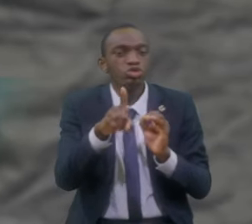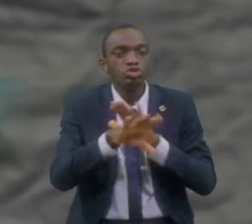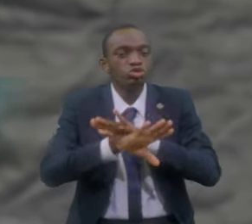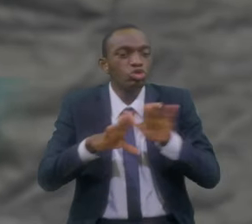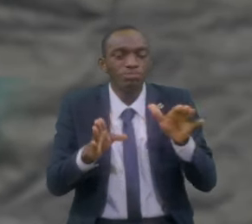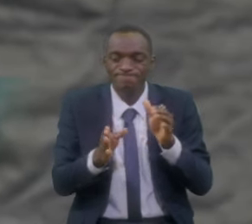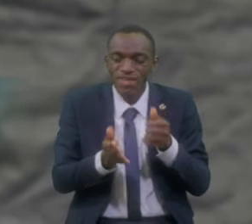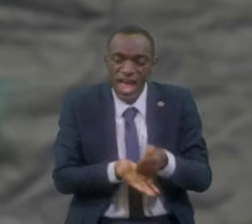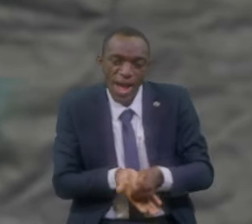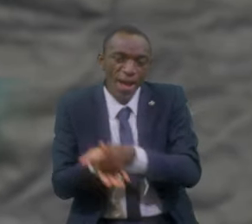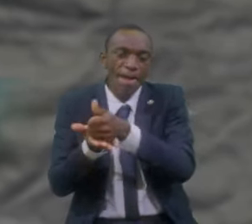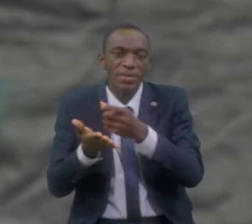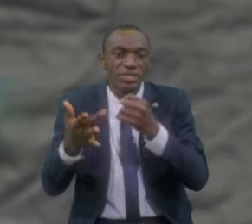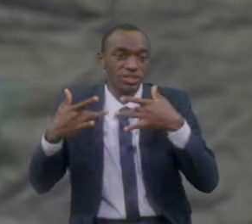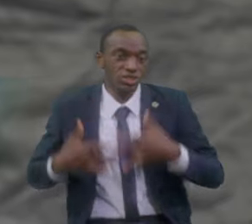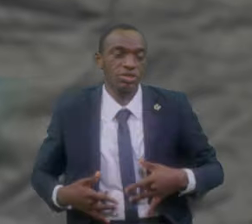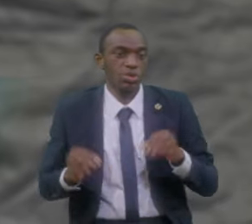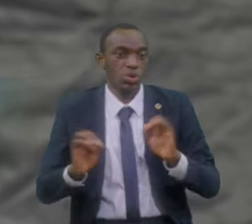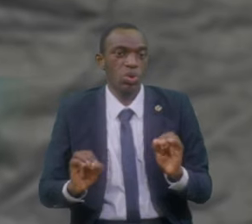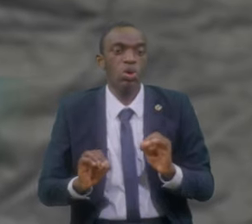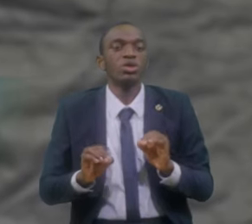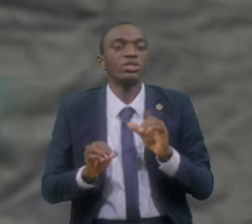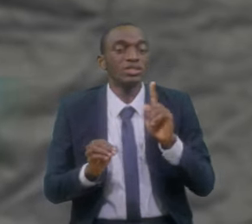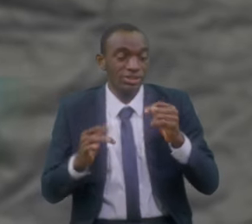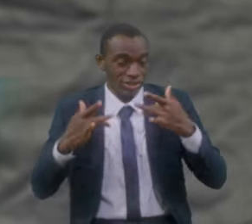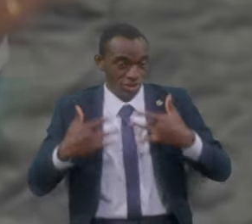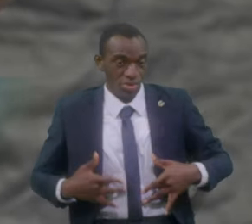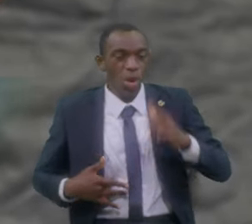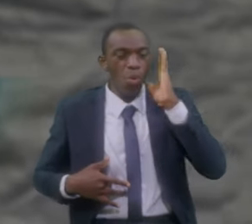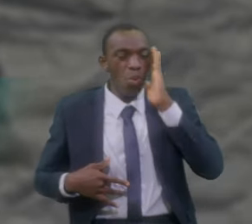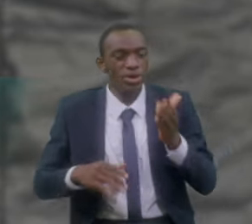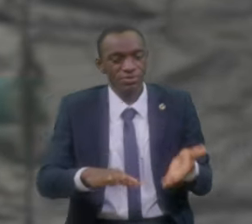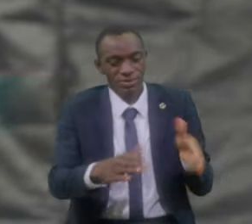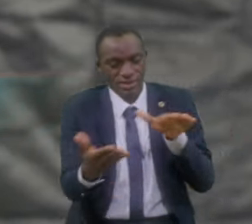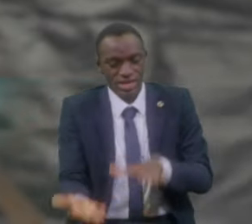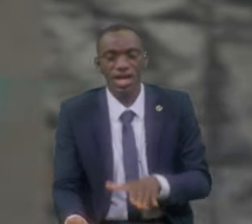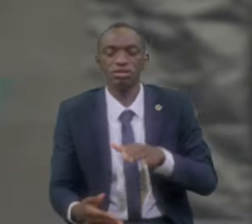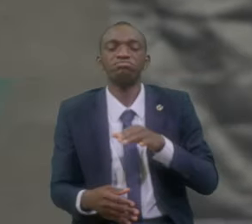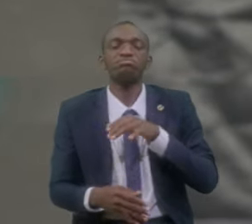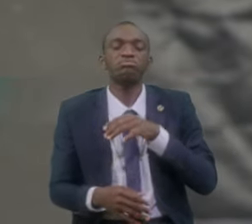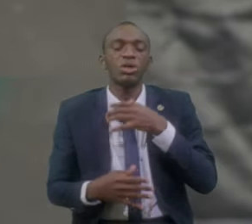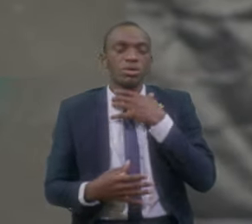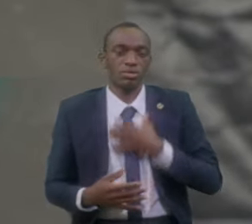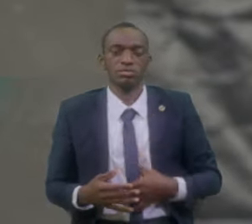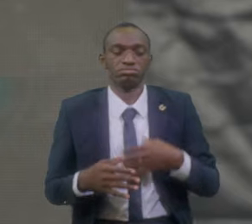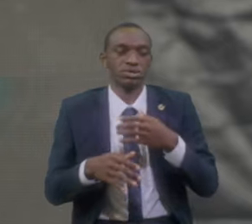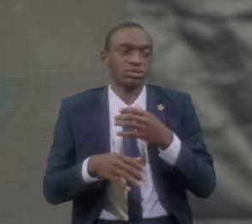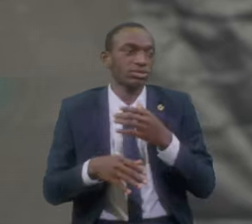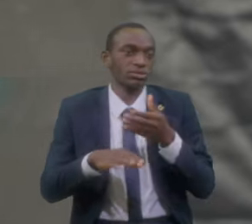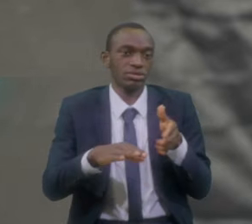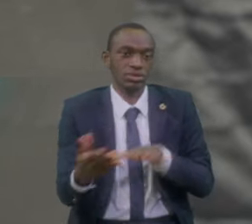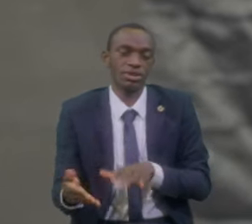The discouragement will die of starvation. But the people, as they